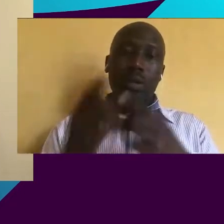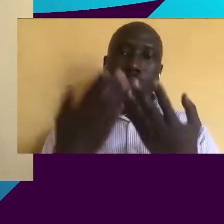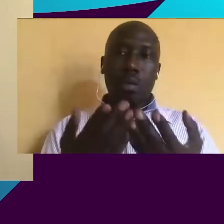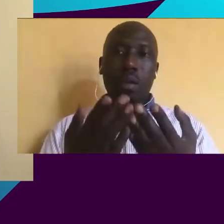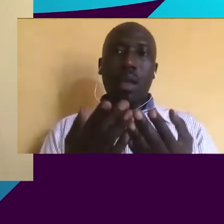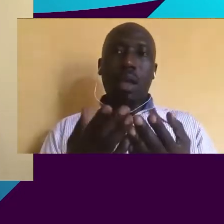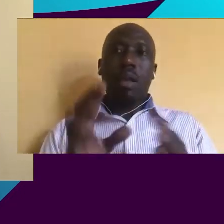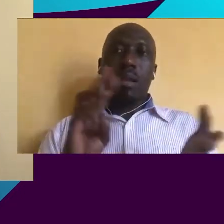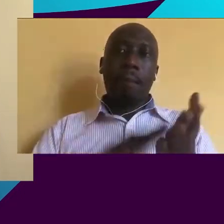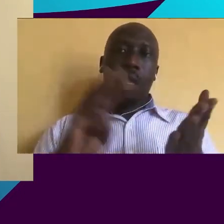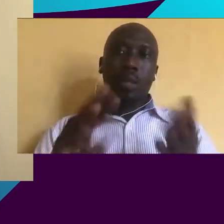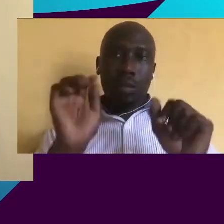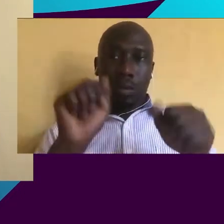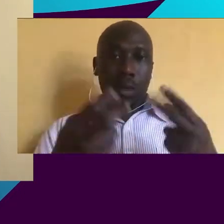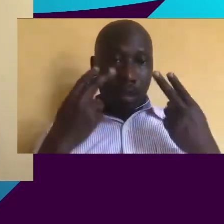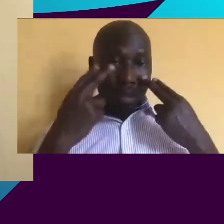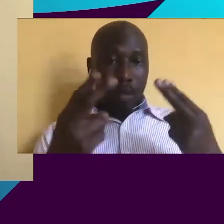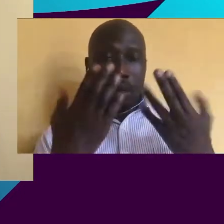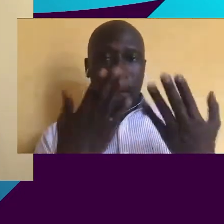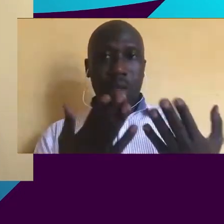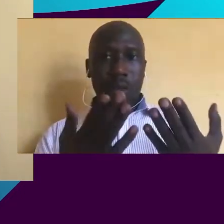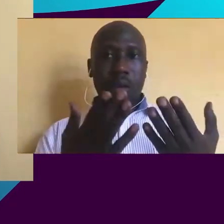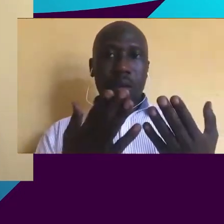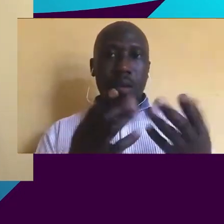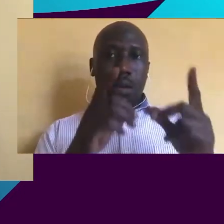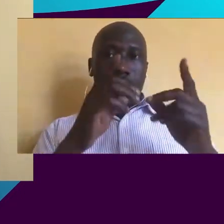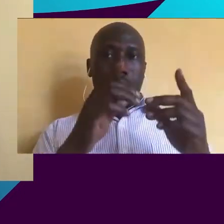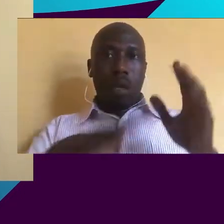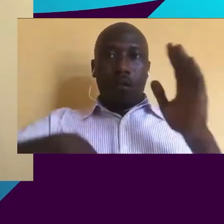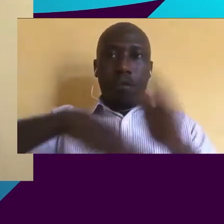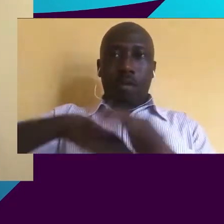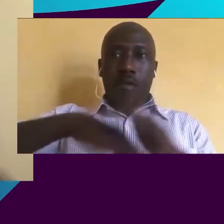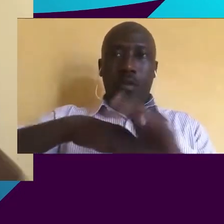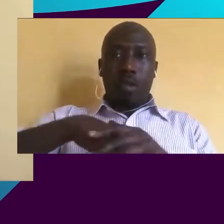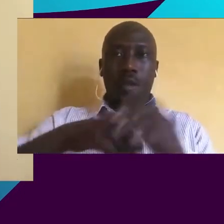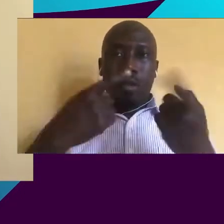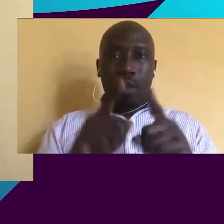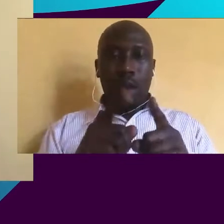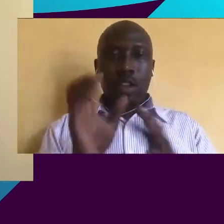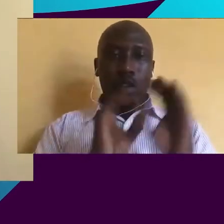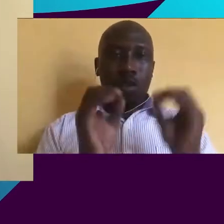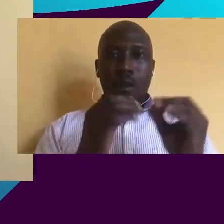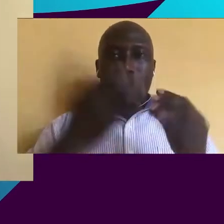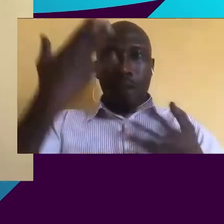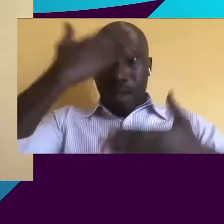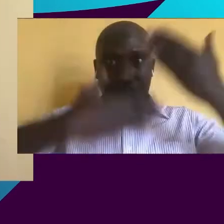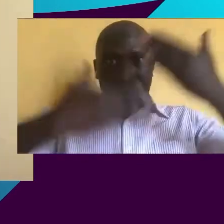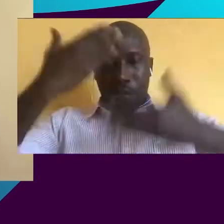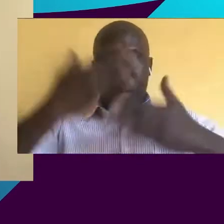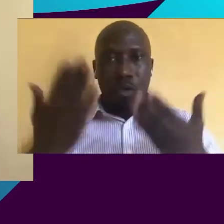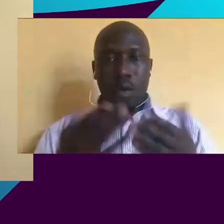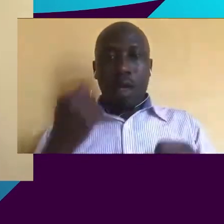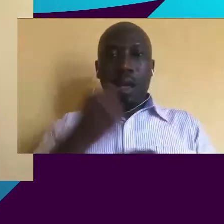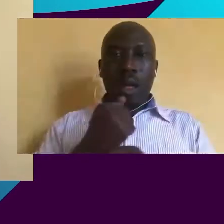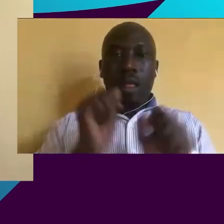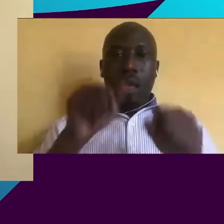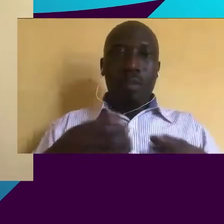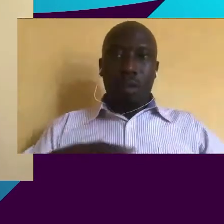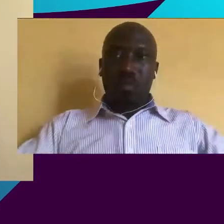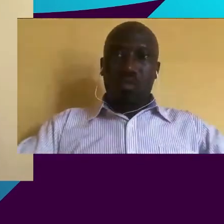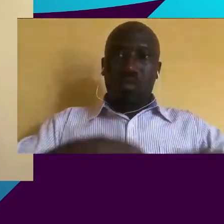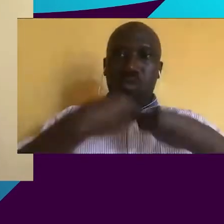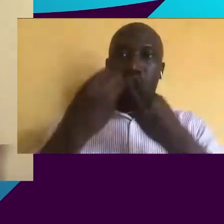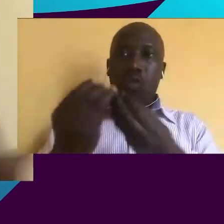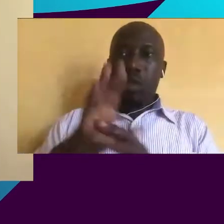find a pitch, but there's no a safe space where a girl can maybe take off their attires and then come again